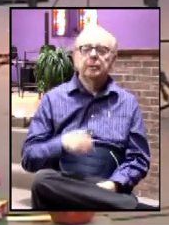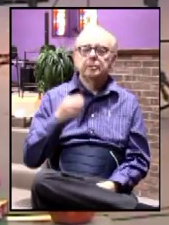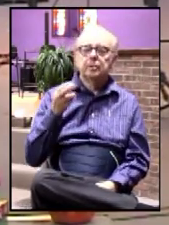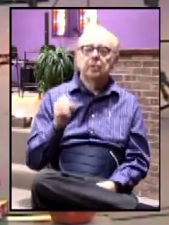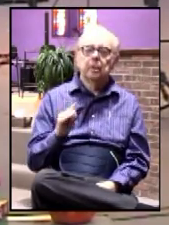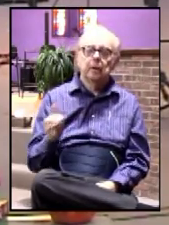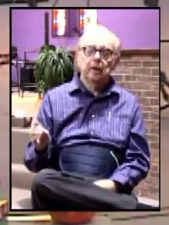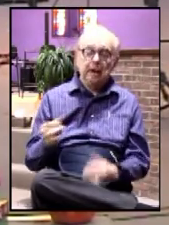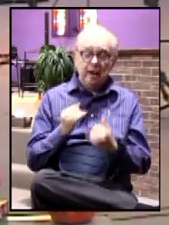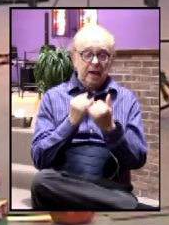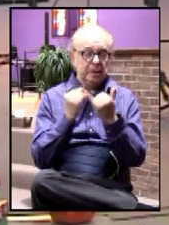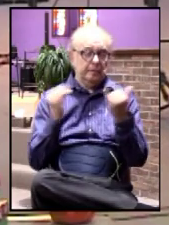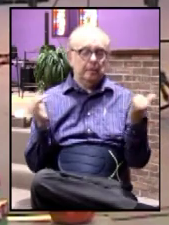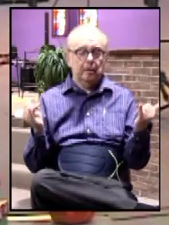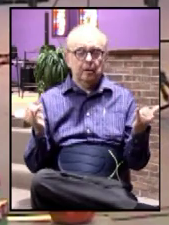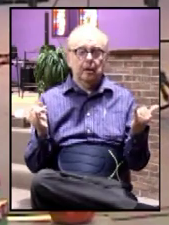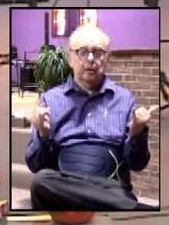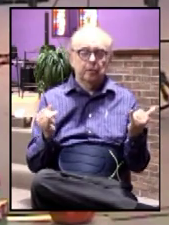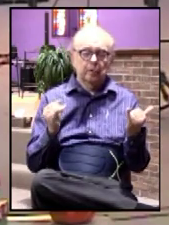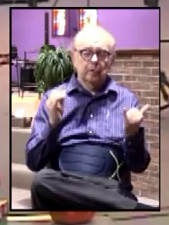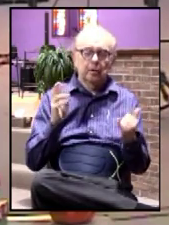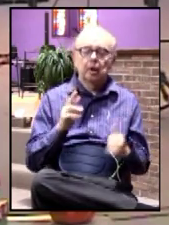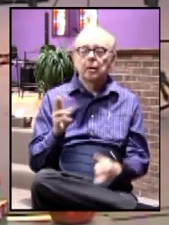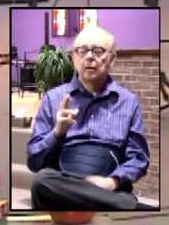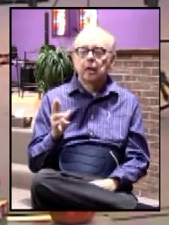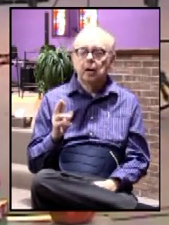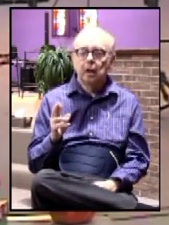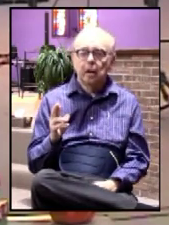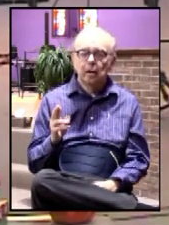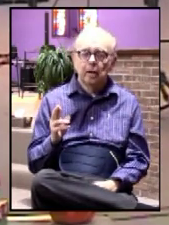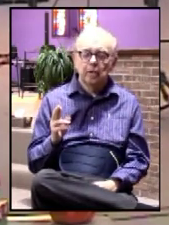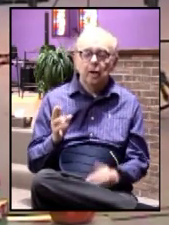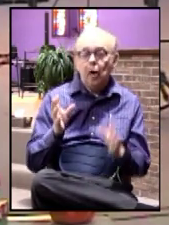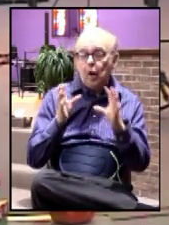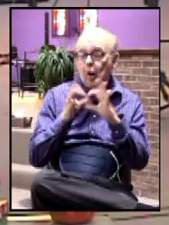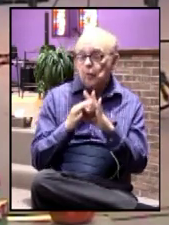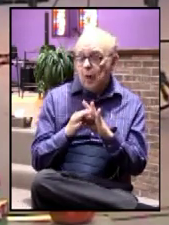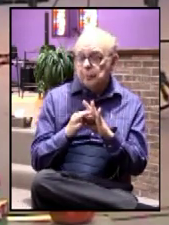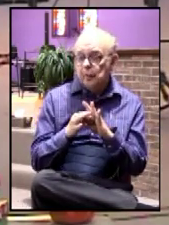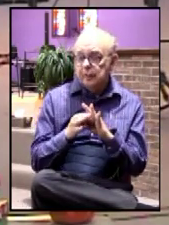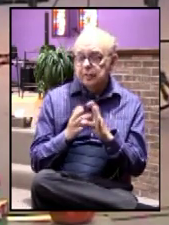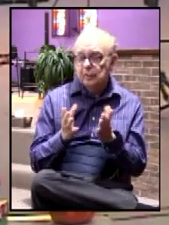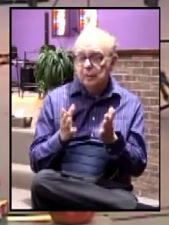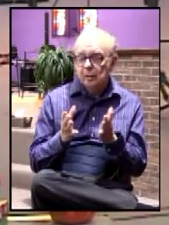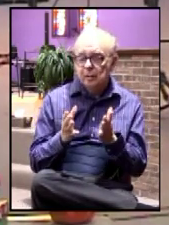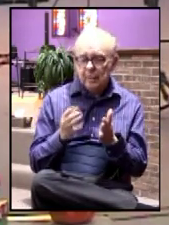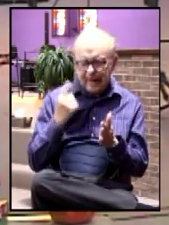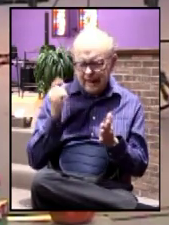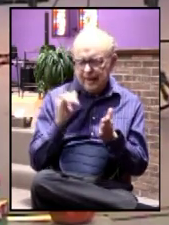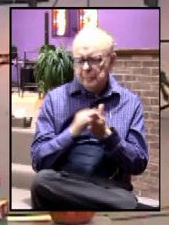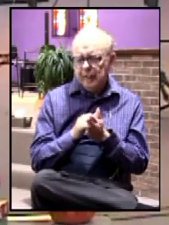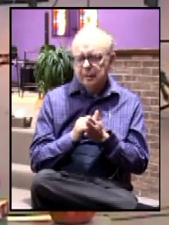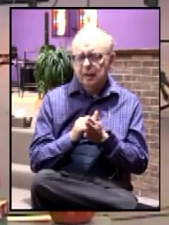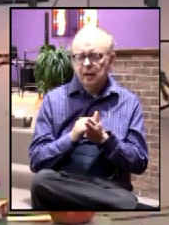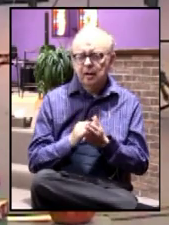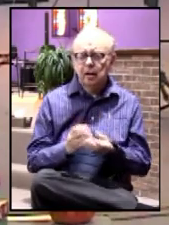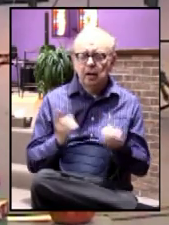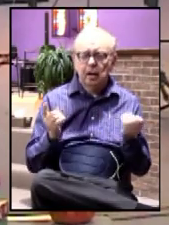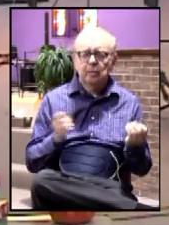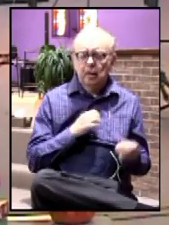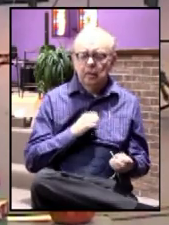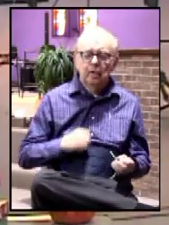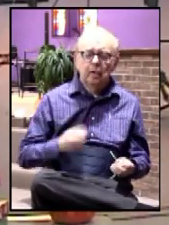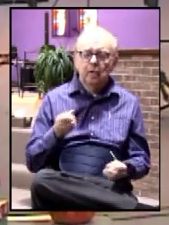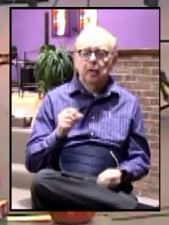Superhero independence or Mr. Rogers cooperation. Now, if you think about it, how